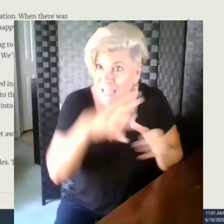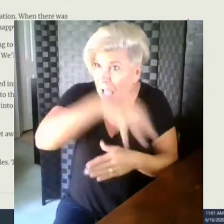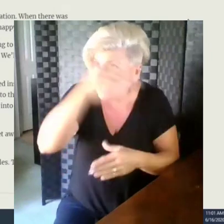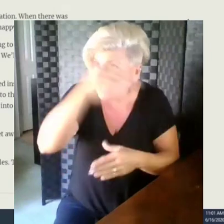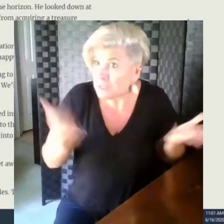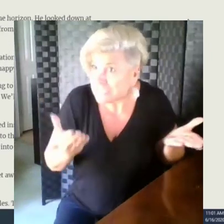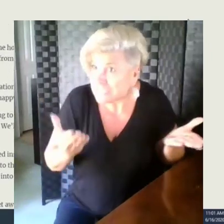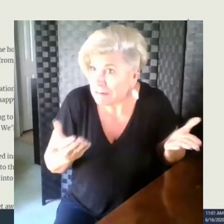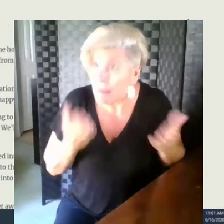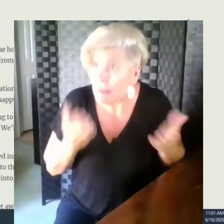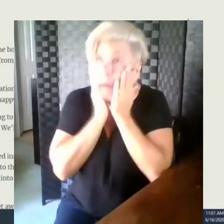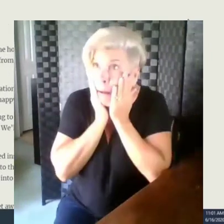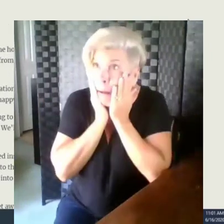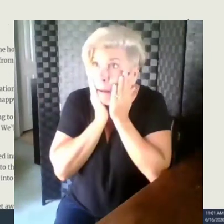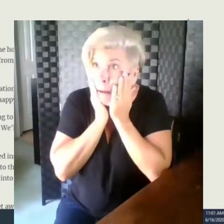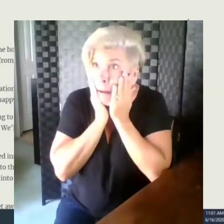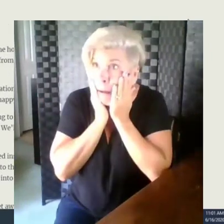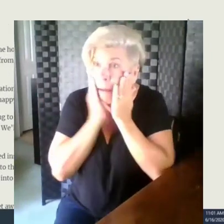octopus.